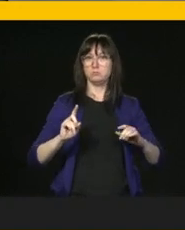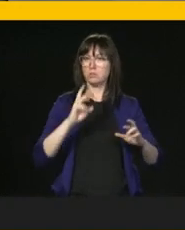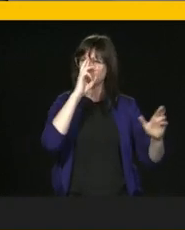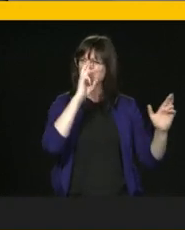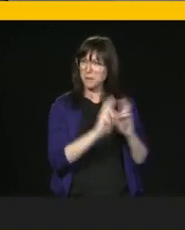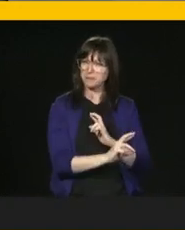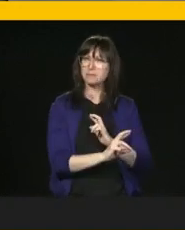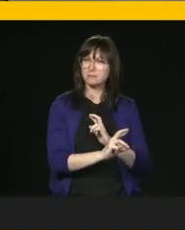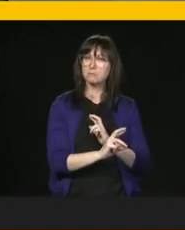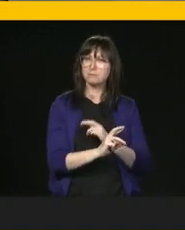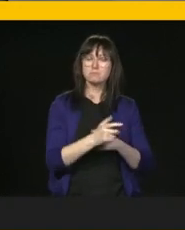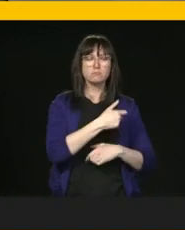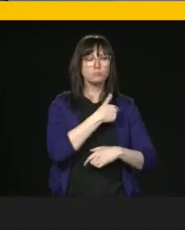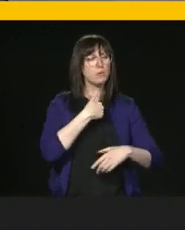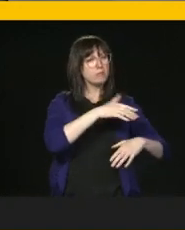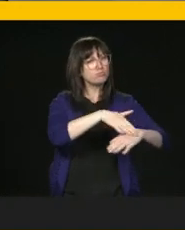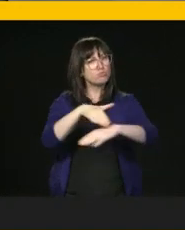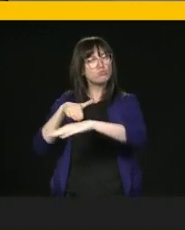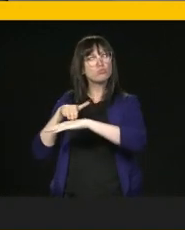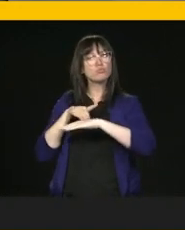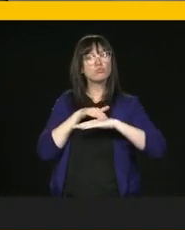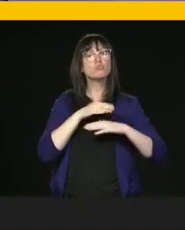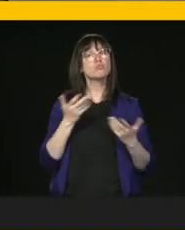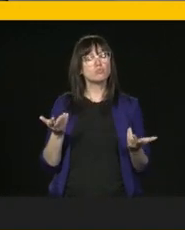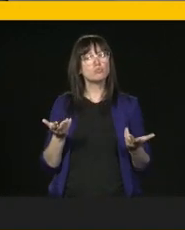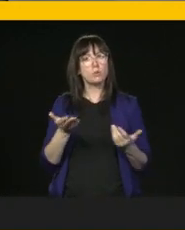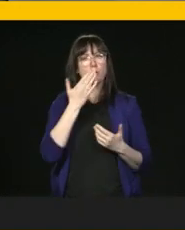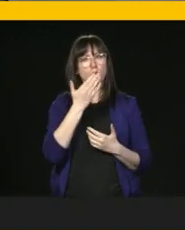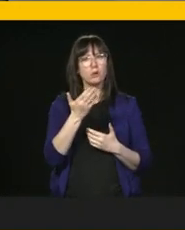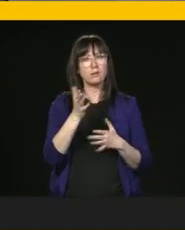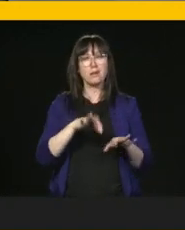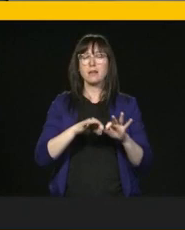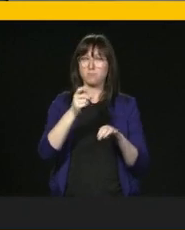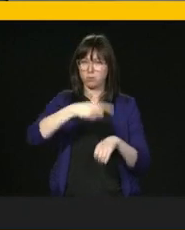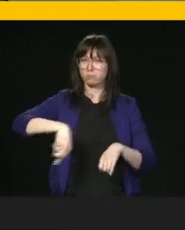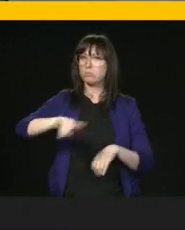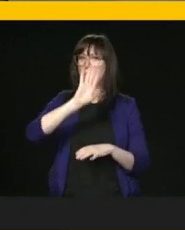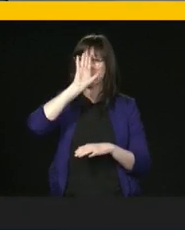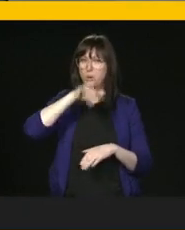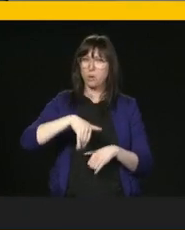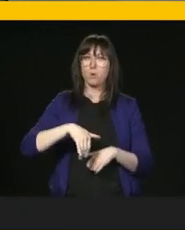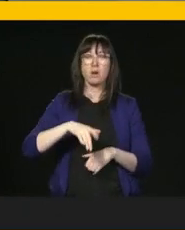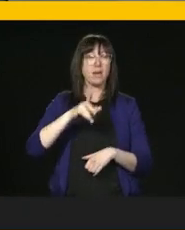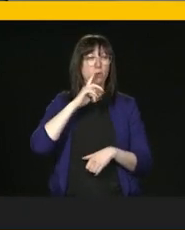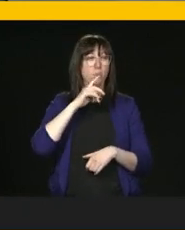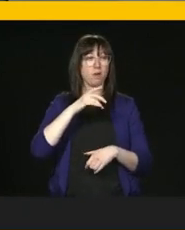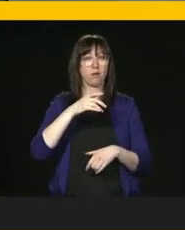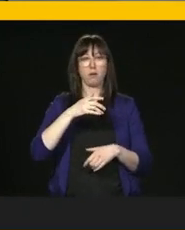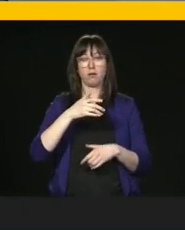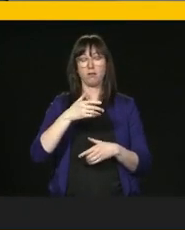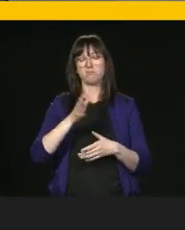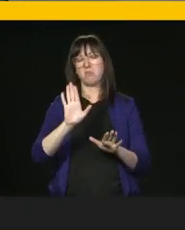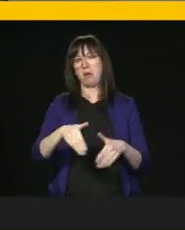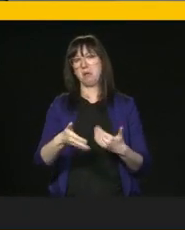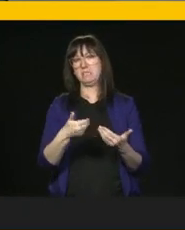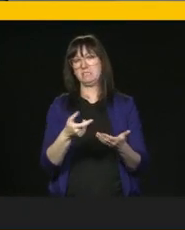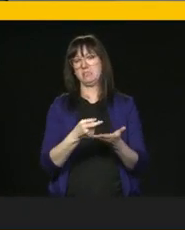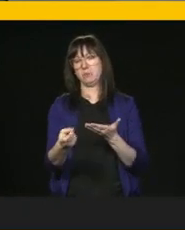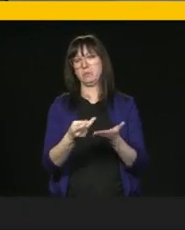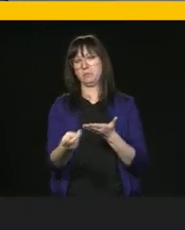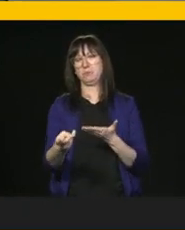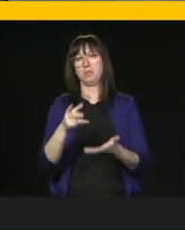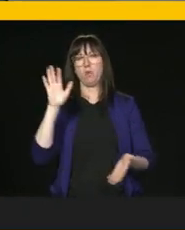I think all of us know that this is going to take some time for us to reduce and impact and level this